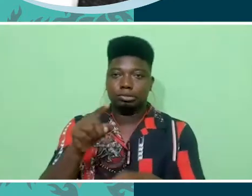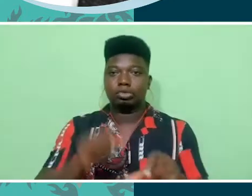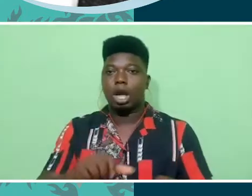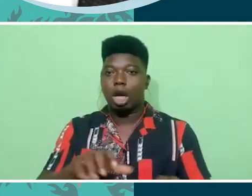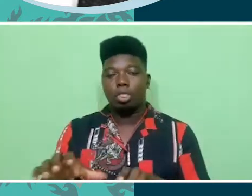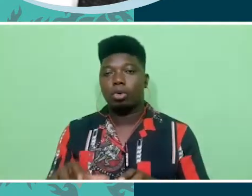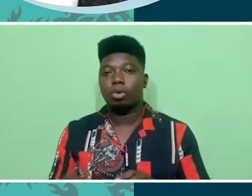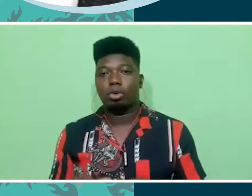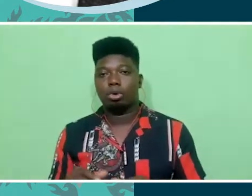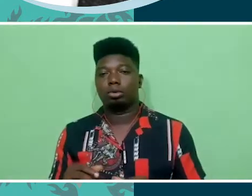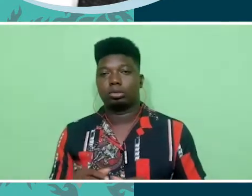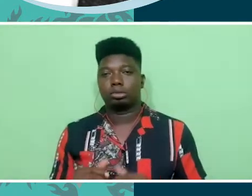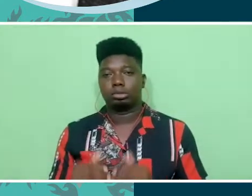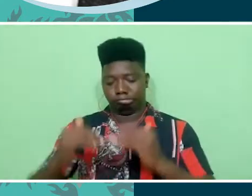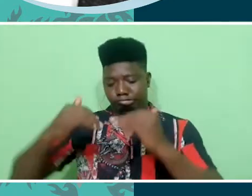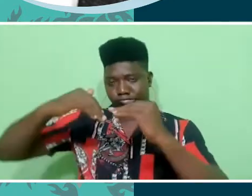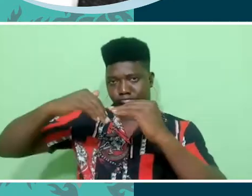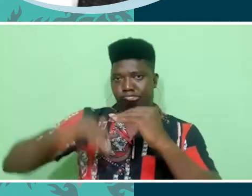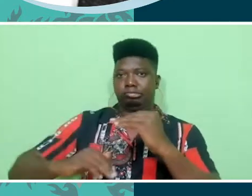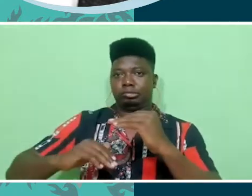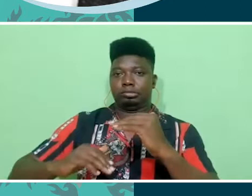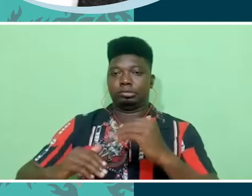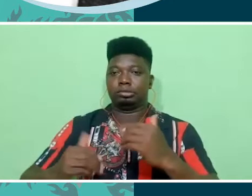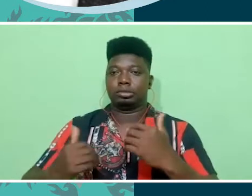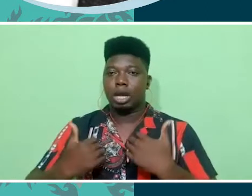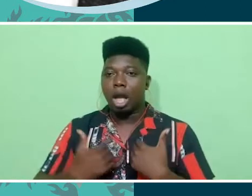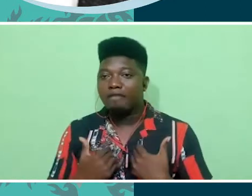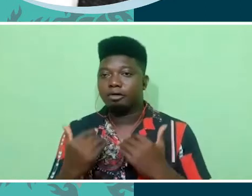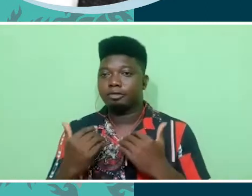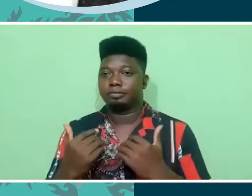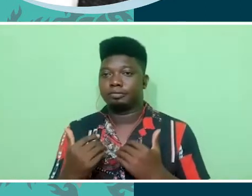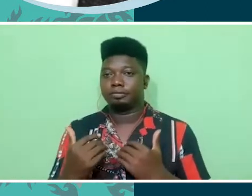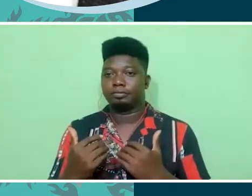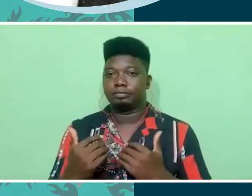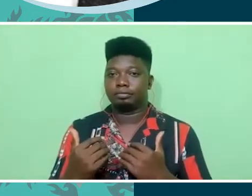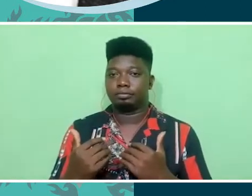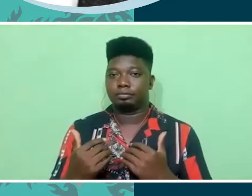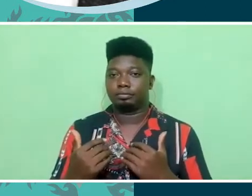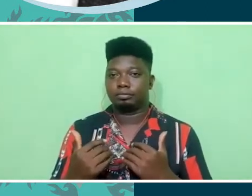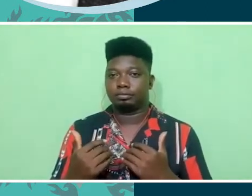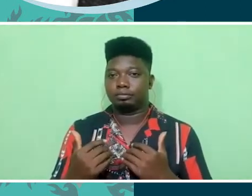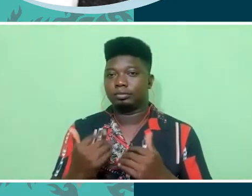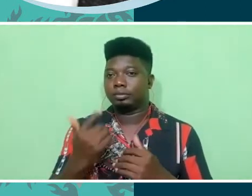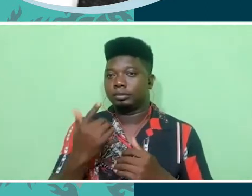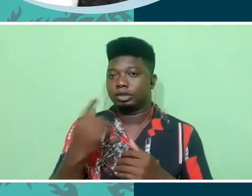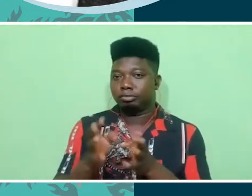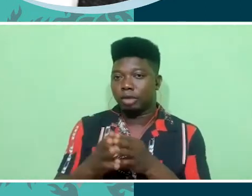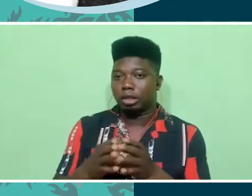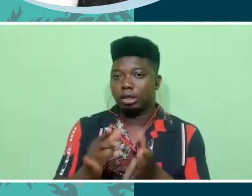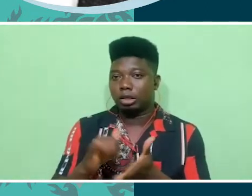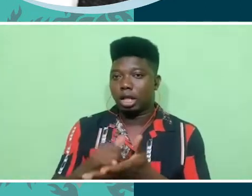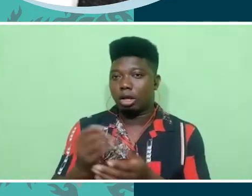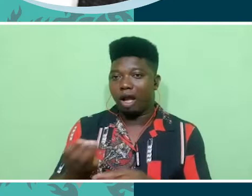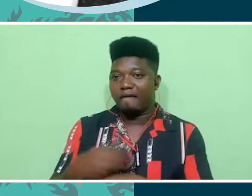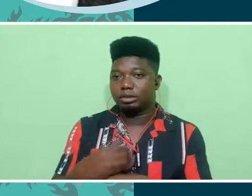to the nuance like having men take more meeting notes so that office housework doesn't default to women. Some of this stuff